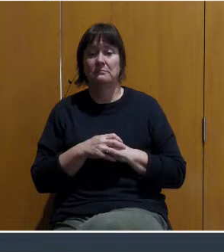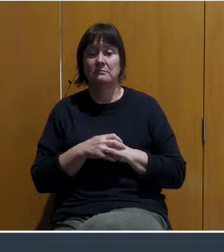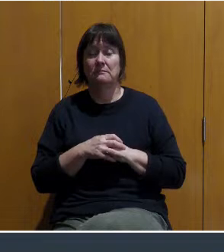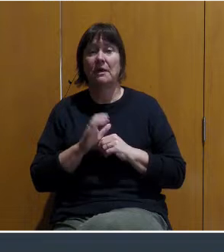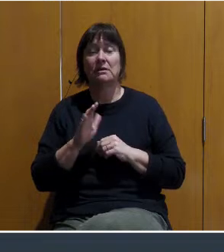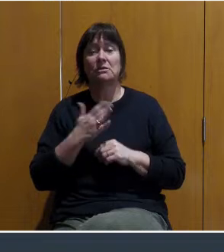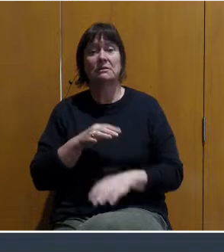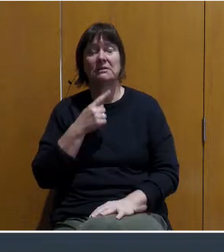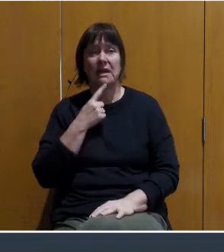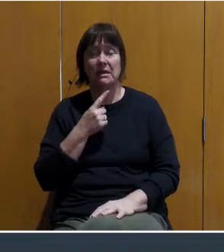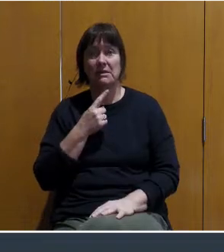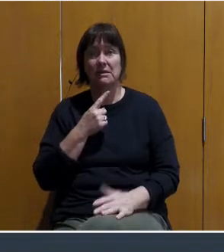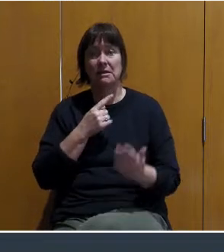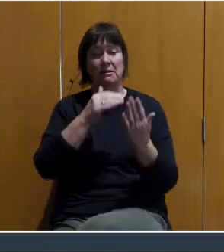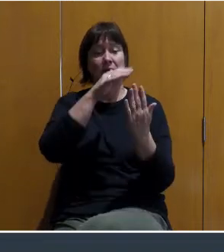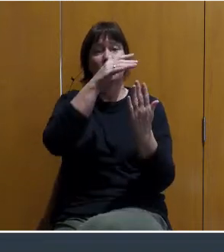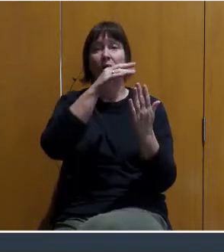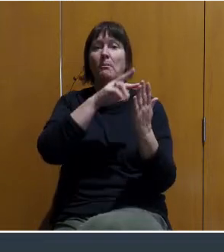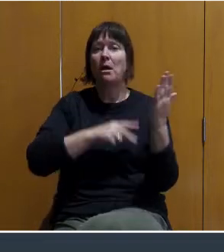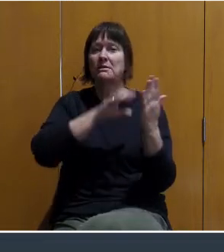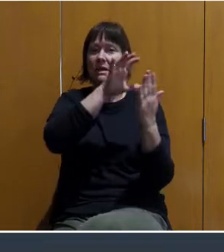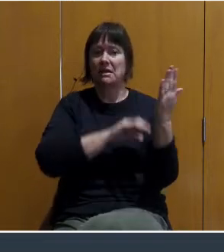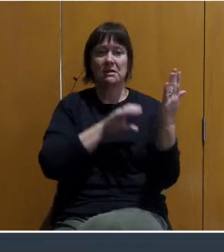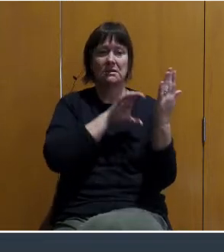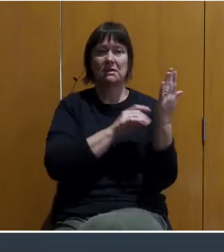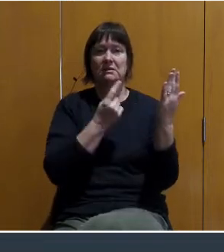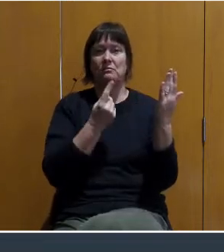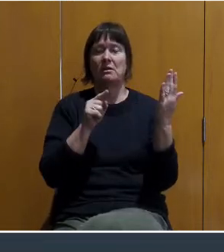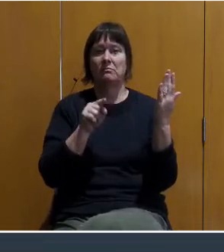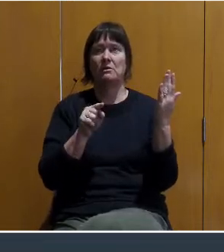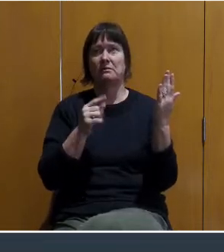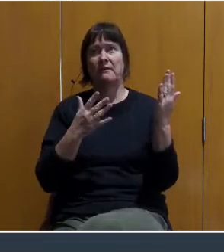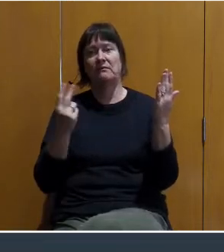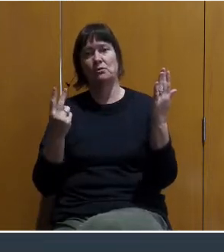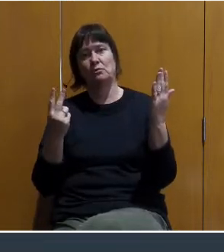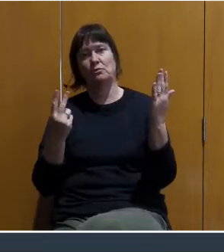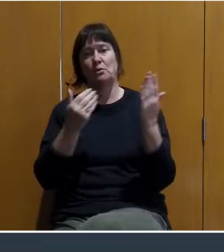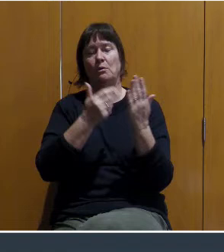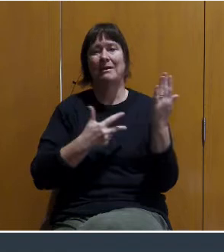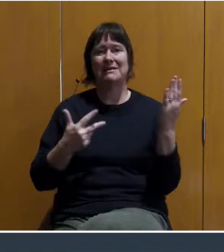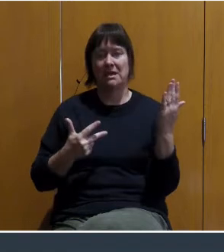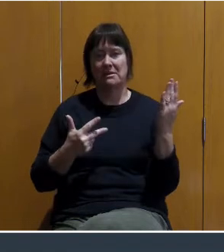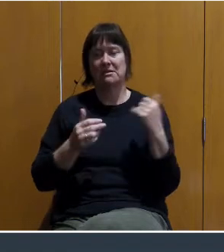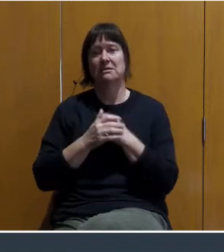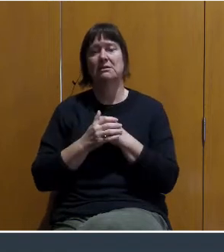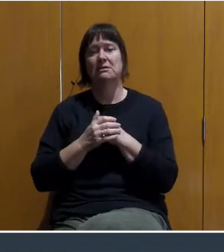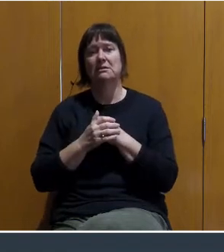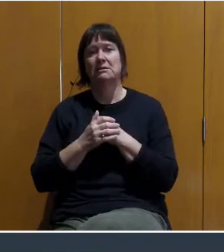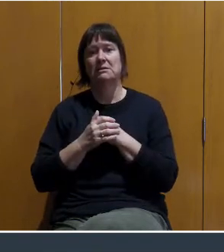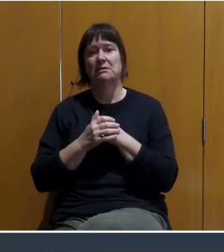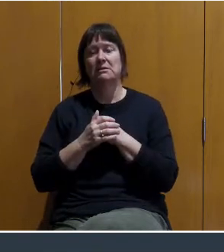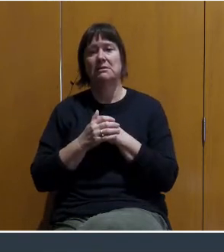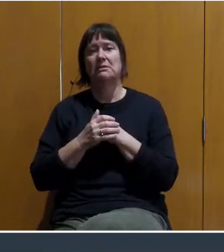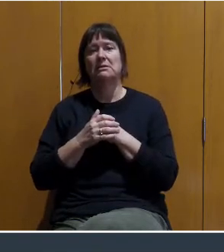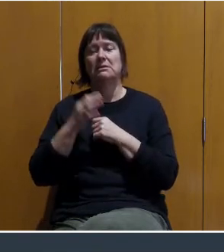Just point out that in section 1.52 of the agenda, and that's on page 8, the report claims that council has considered dog access